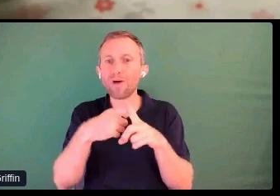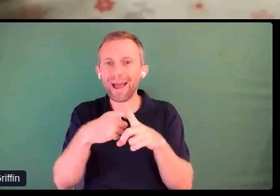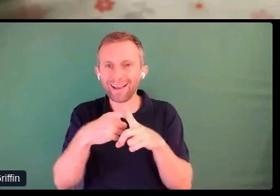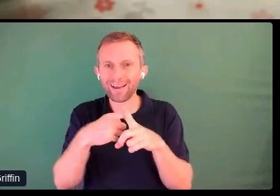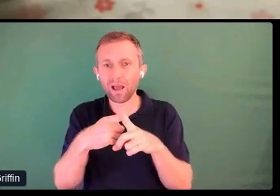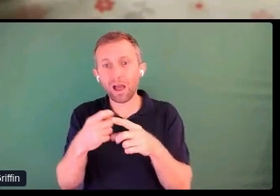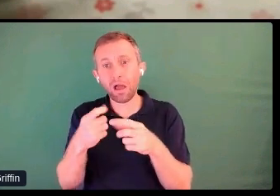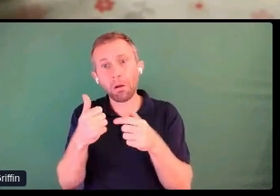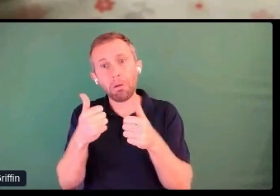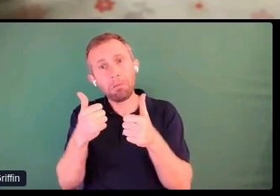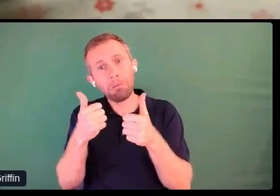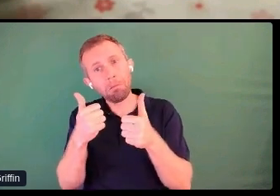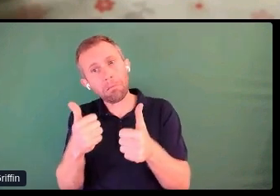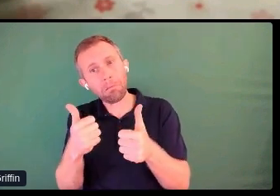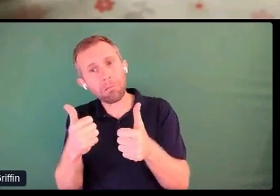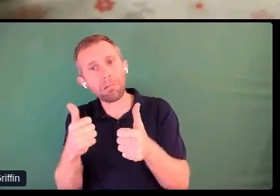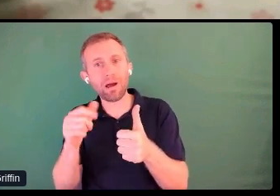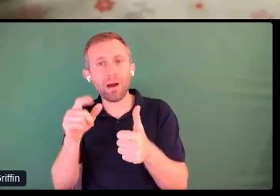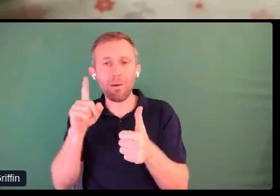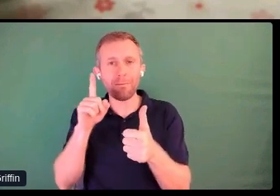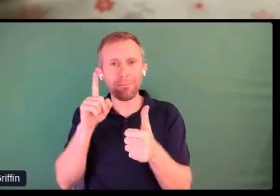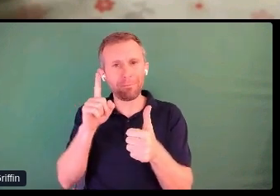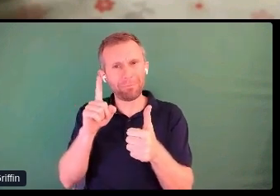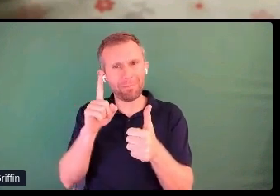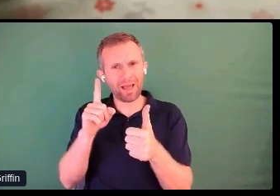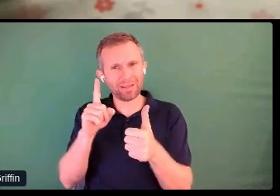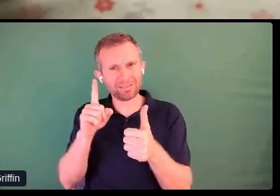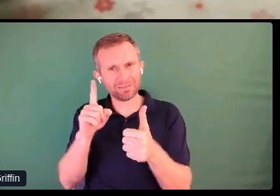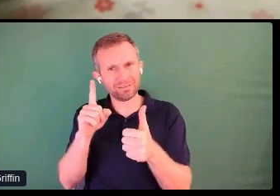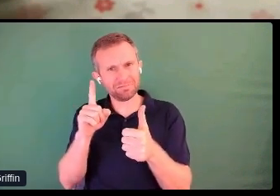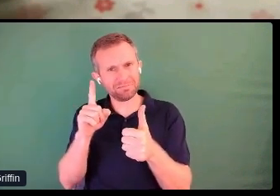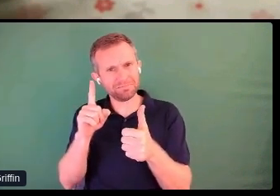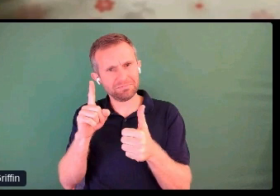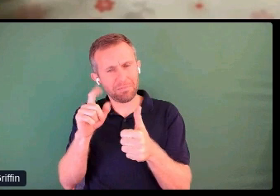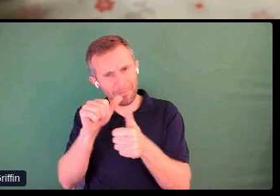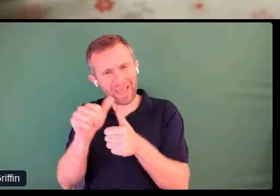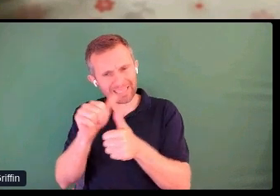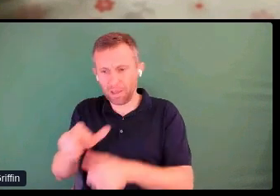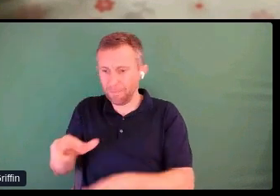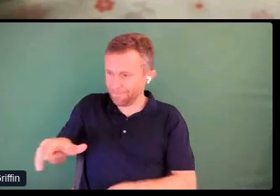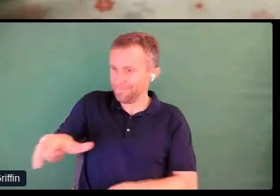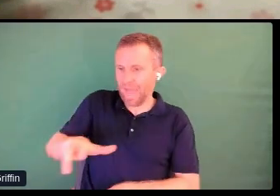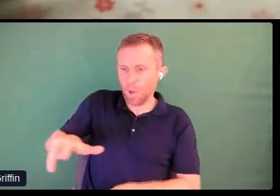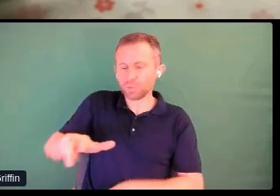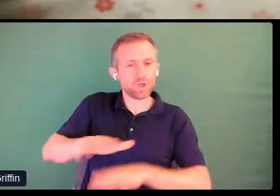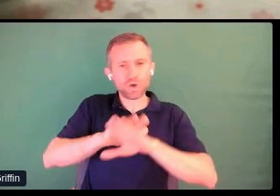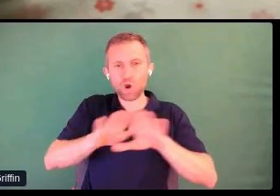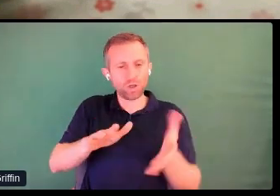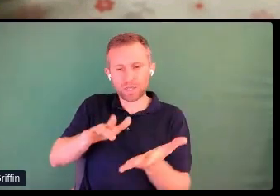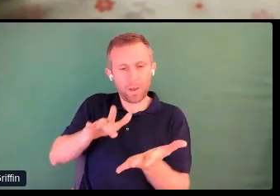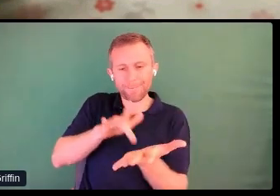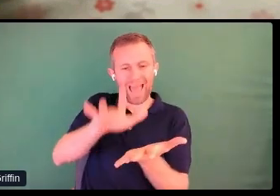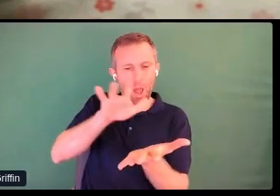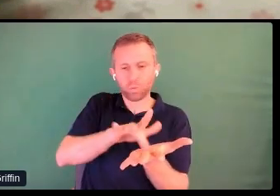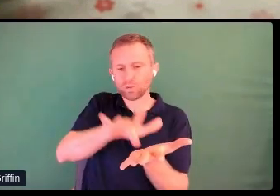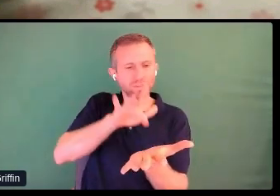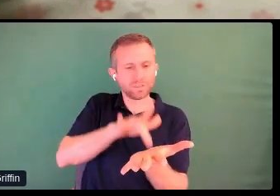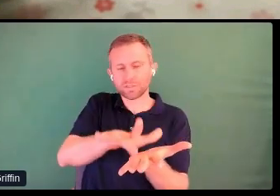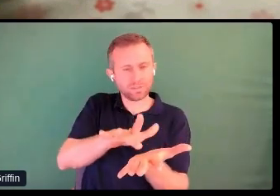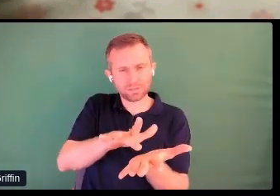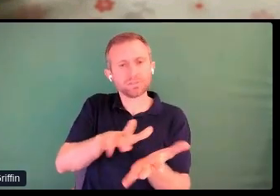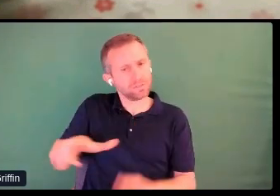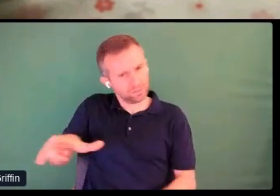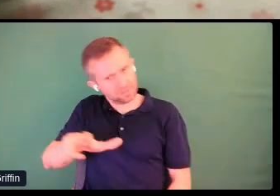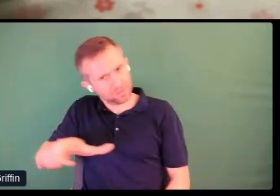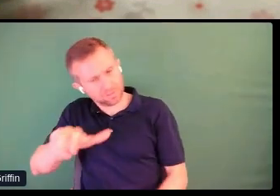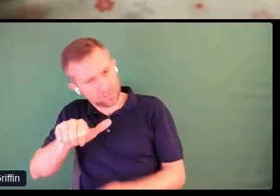opportunity, not being able to benefit from using a conventional computer mouse. Would it be possible to simply extend the types of